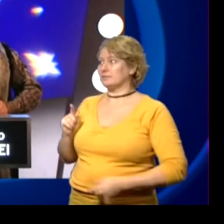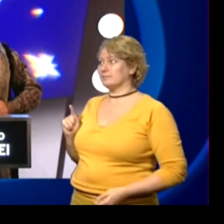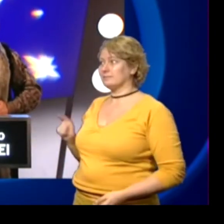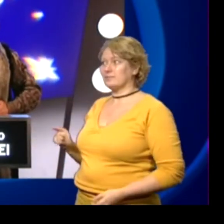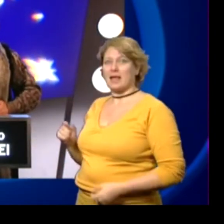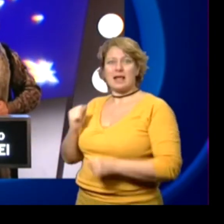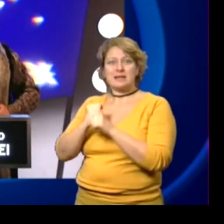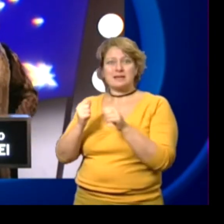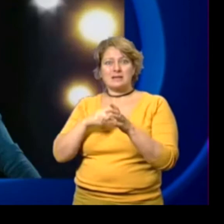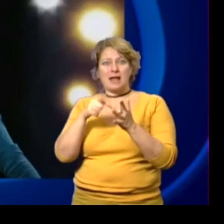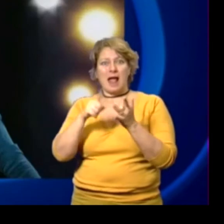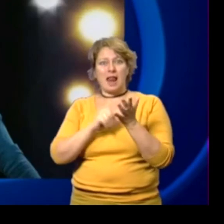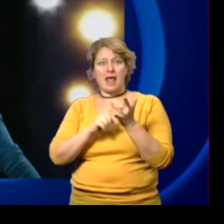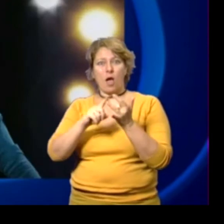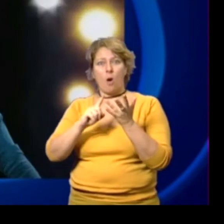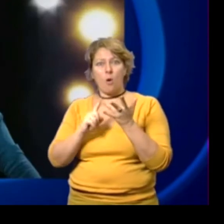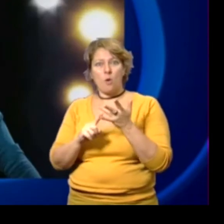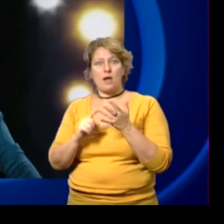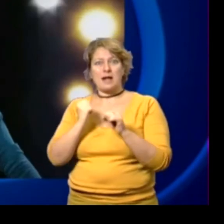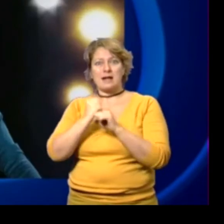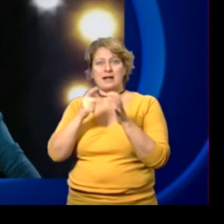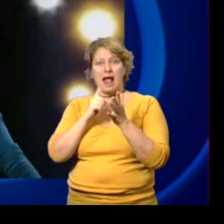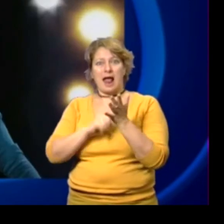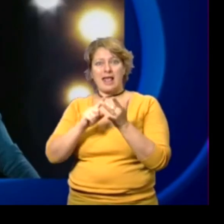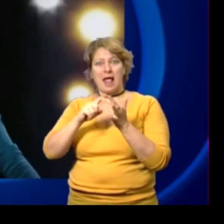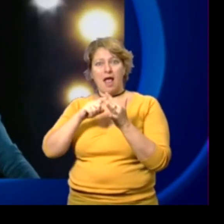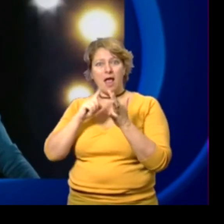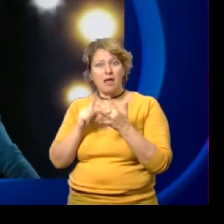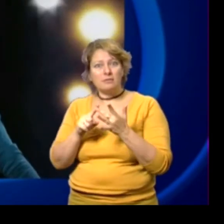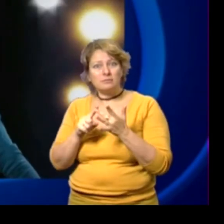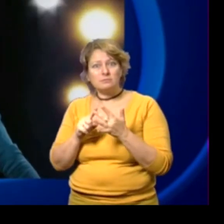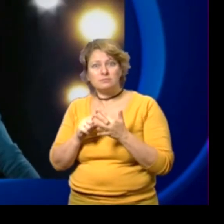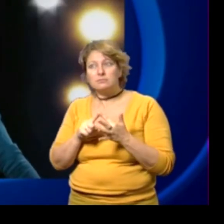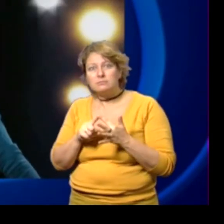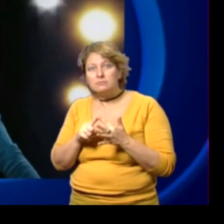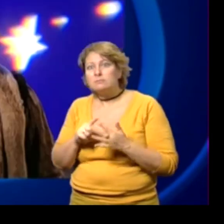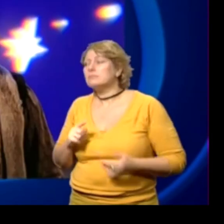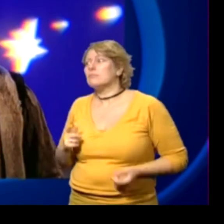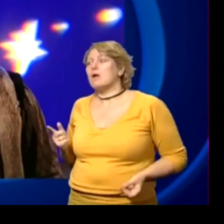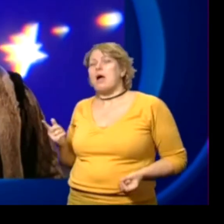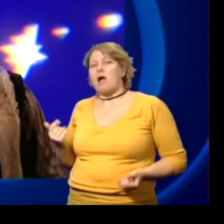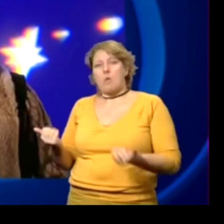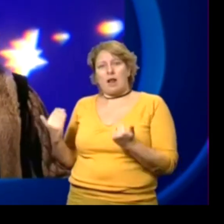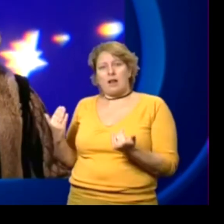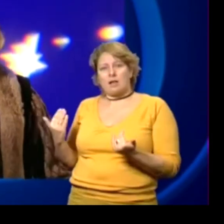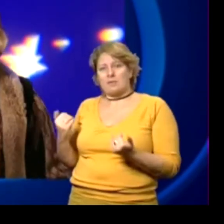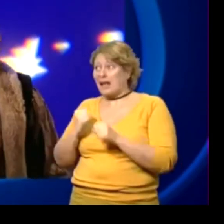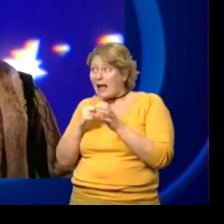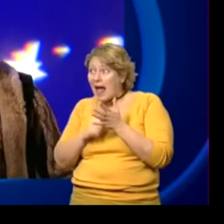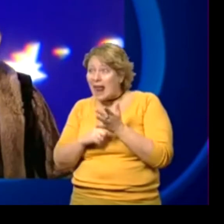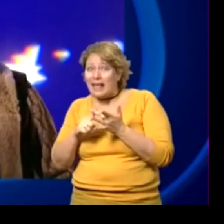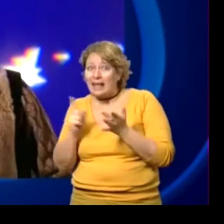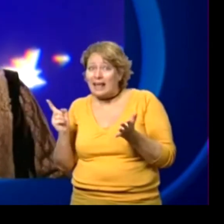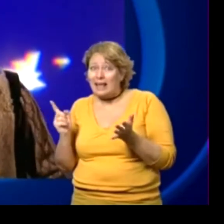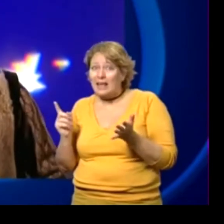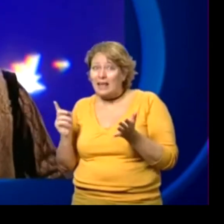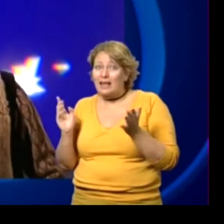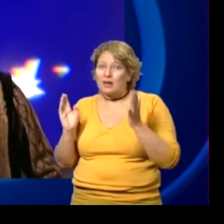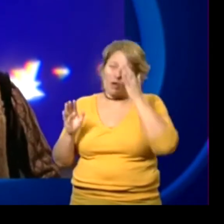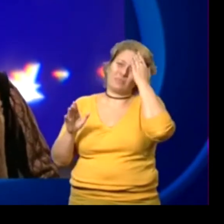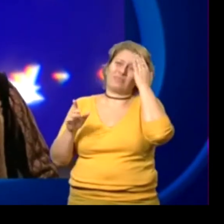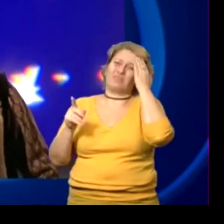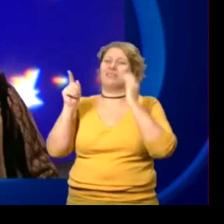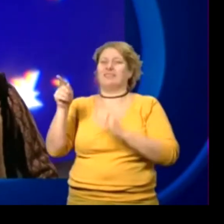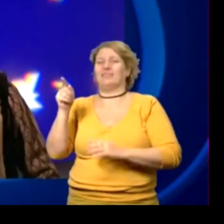Galilei. Welcome, Galileo. Or can I call you Gally? Copernicus? Ha! Oh, give